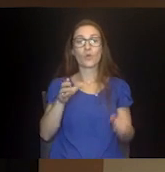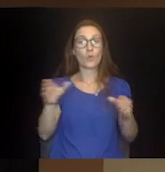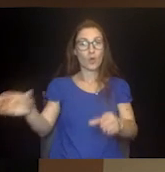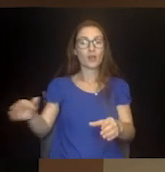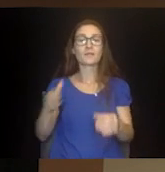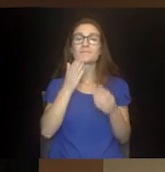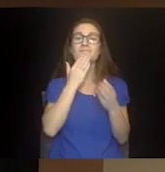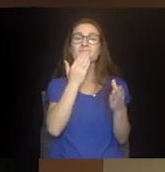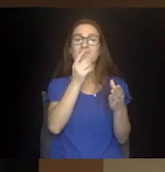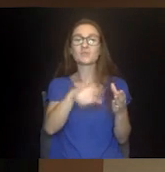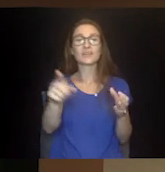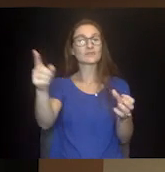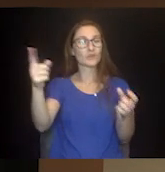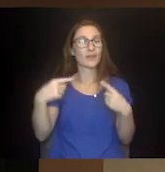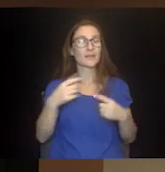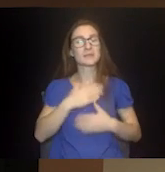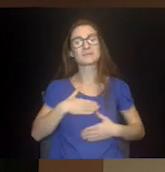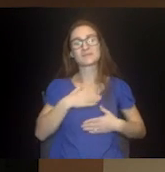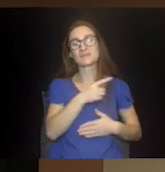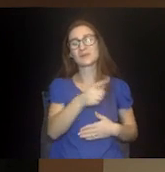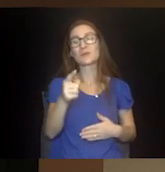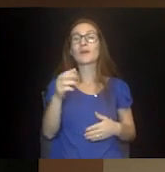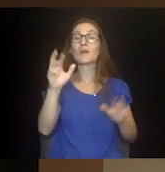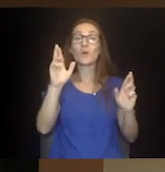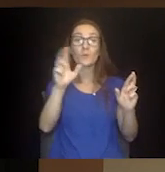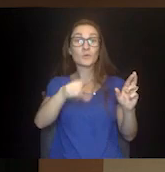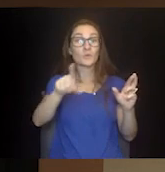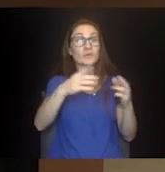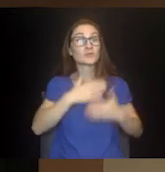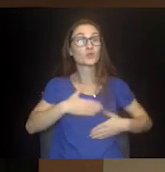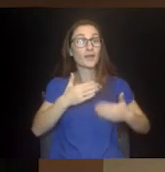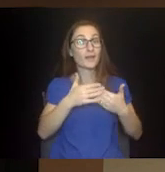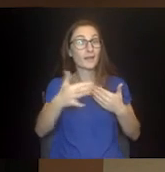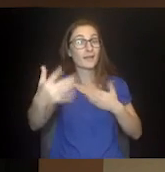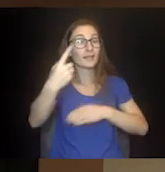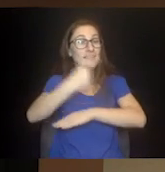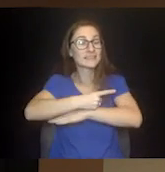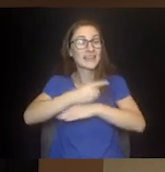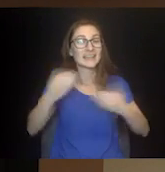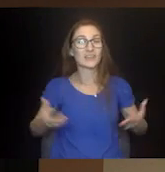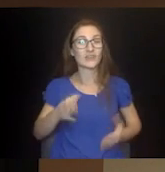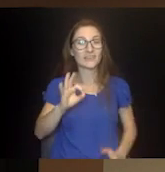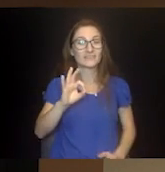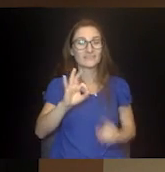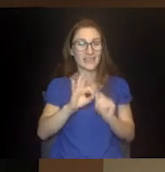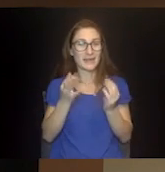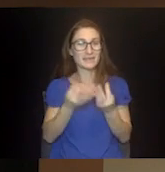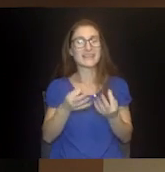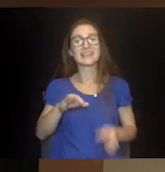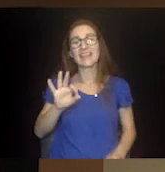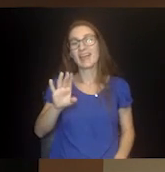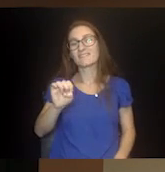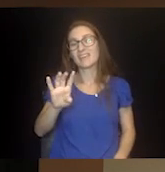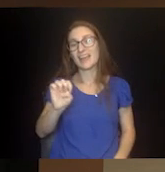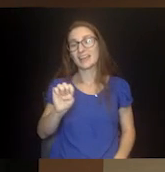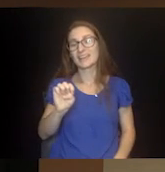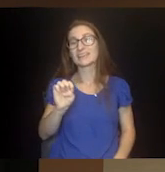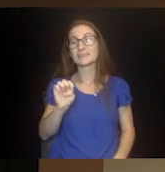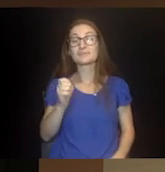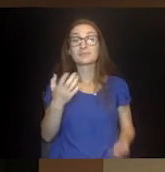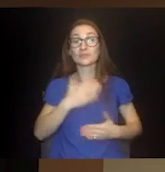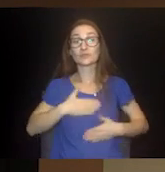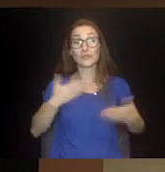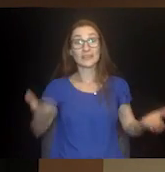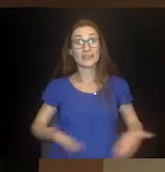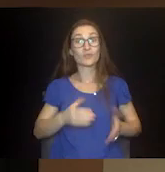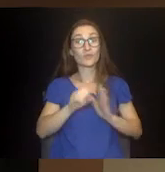we appreciate all you guys for coming. Thank you. We hope you enjoy the rest of your day here at Family Cafe and